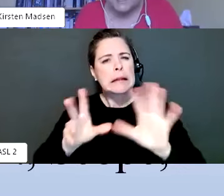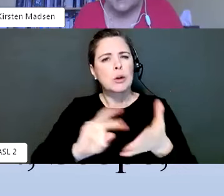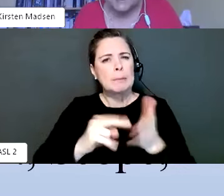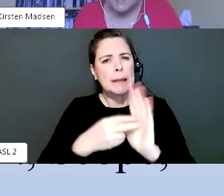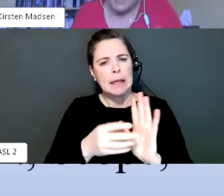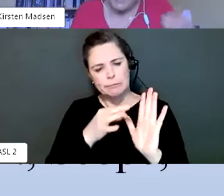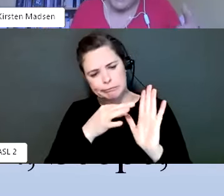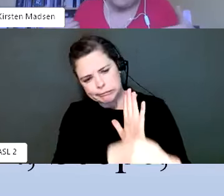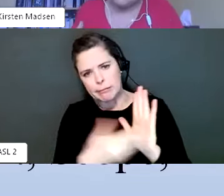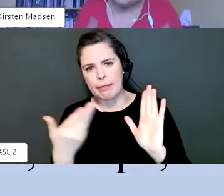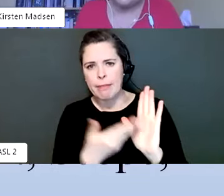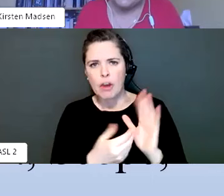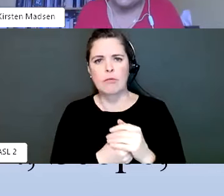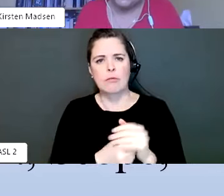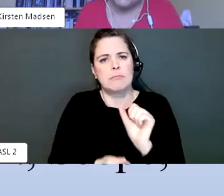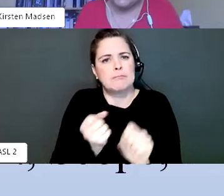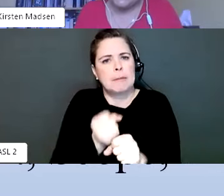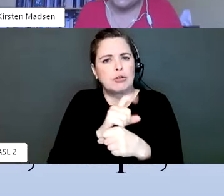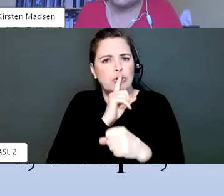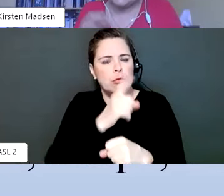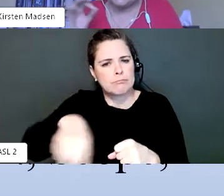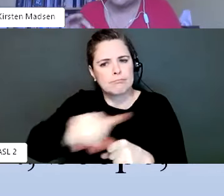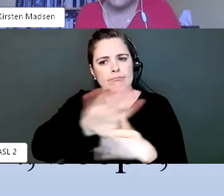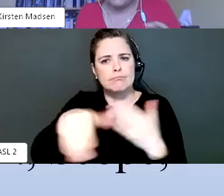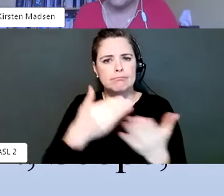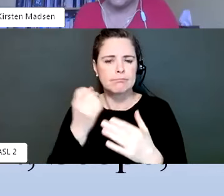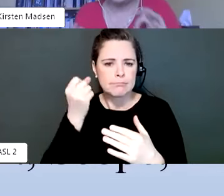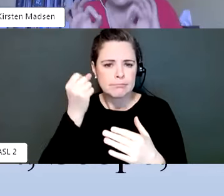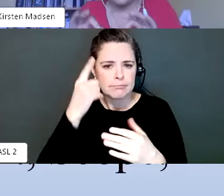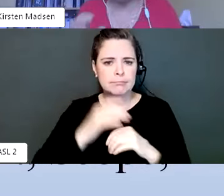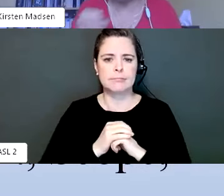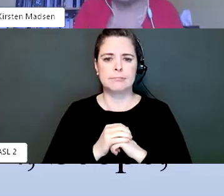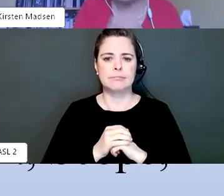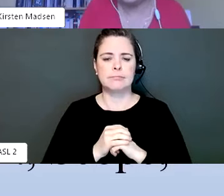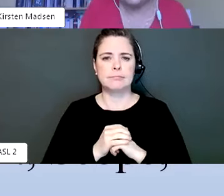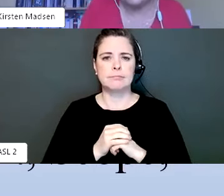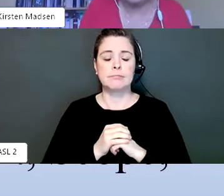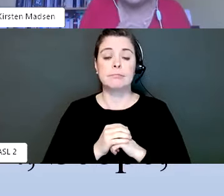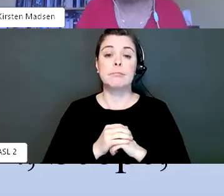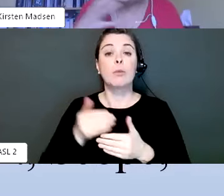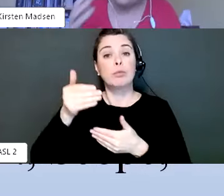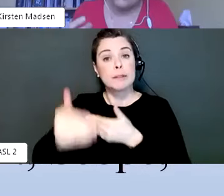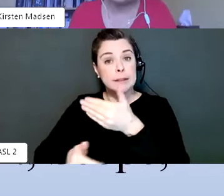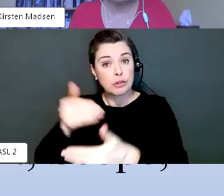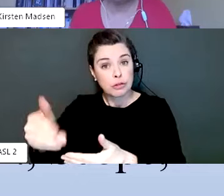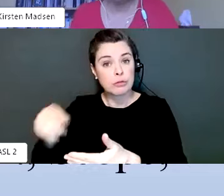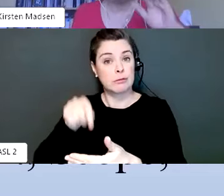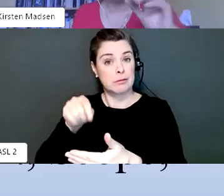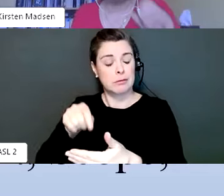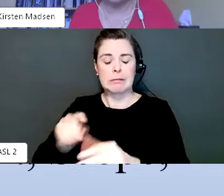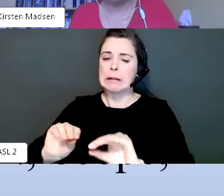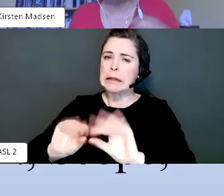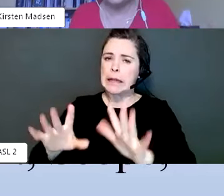is. And then the procedure is clearly outlining the actions that need to take place in order